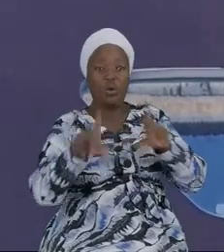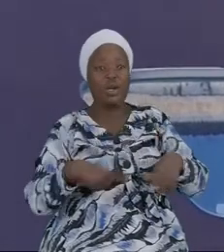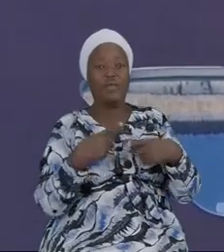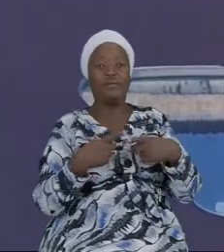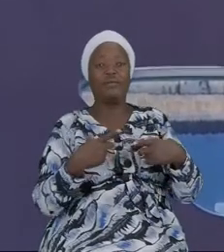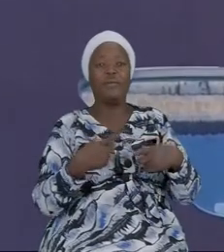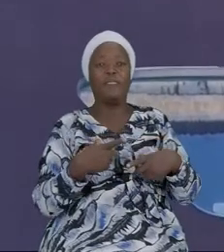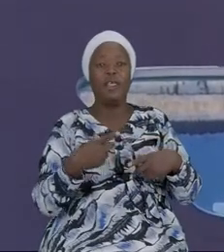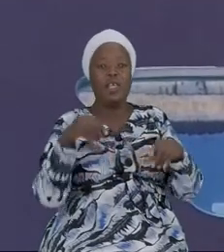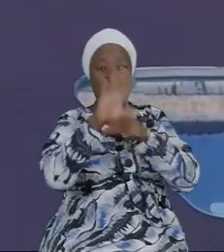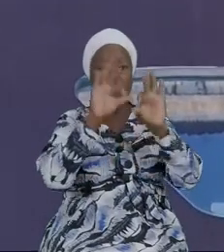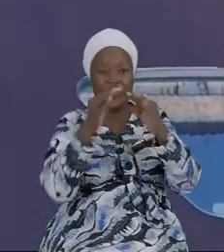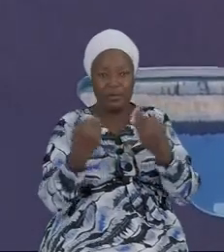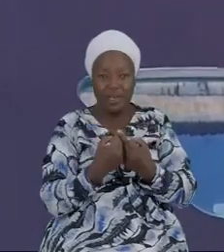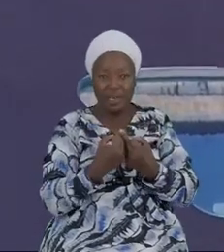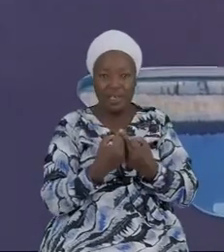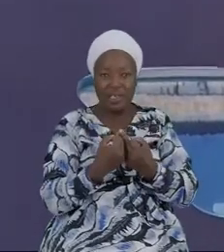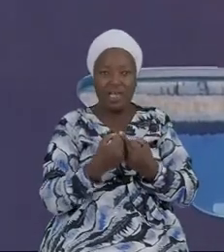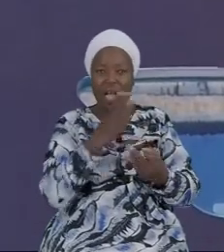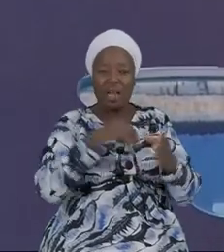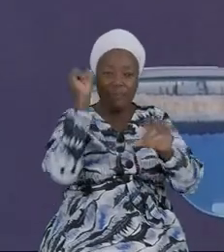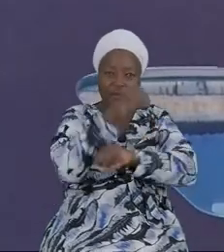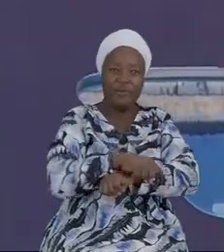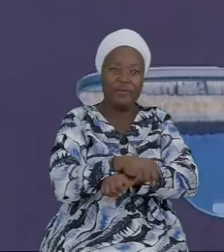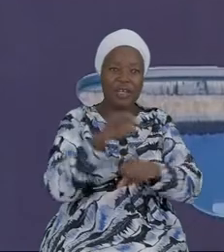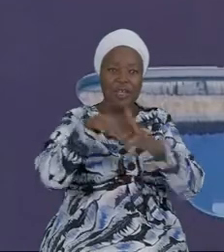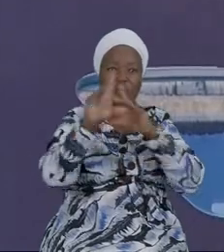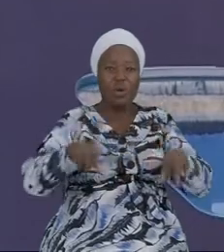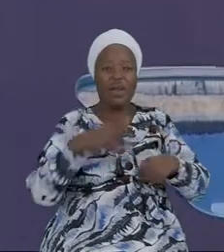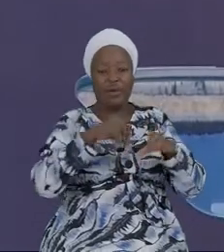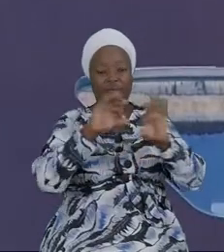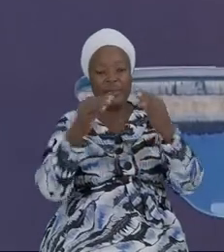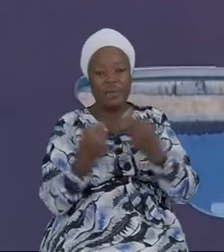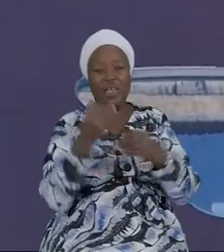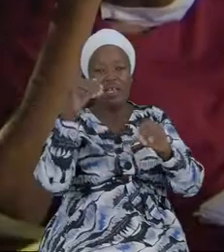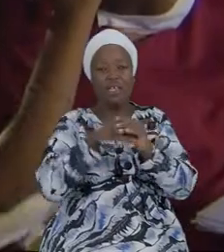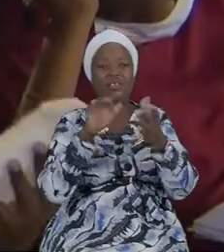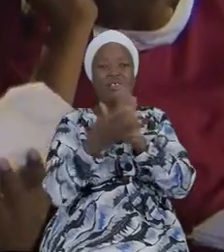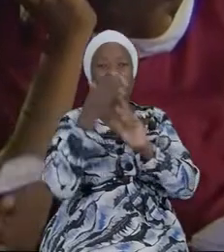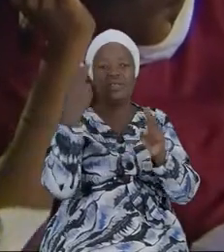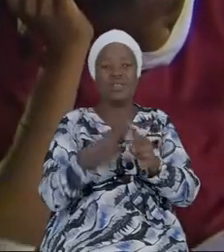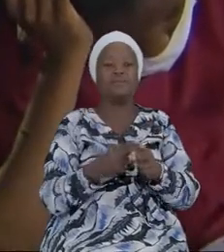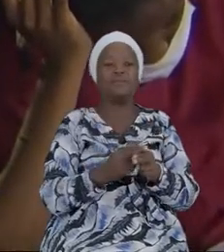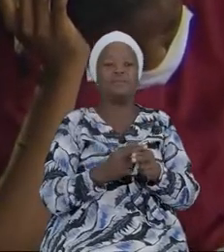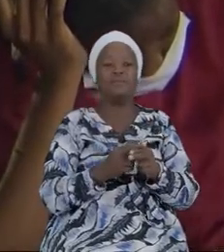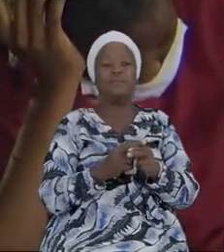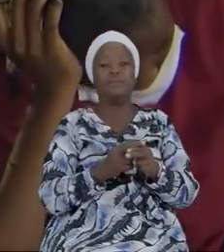life, in your family, will prevail in your life and family in Jesus'